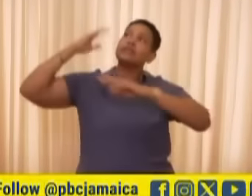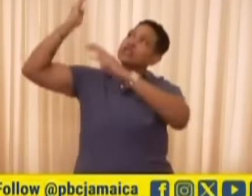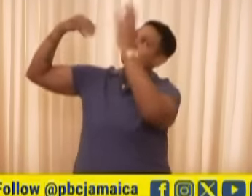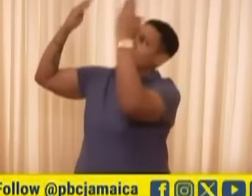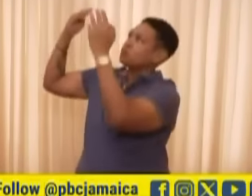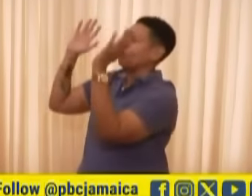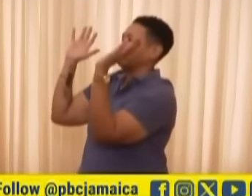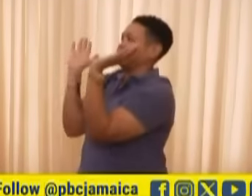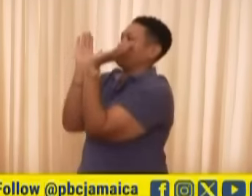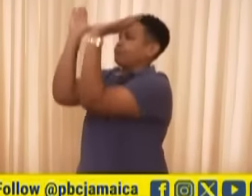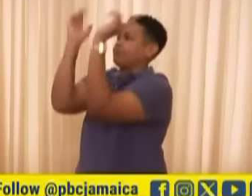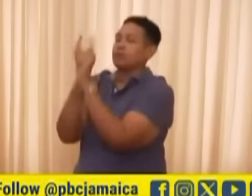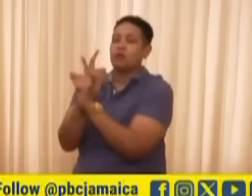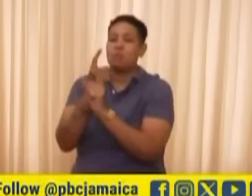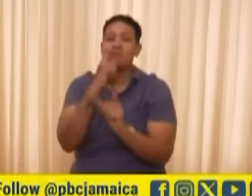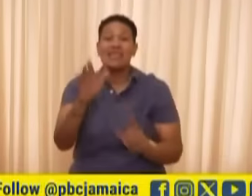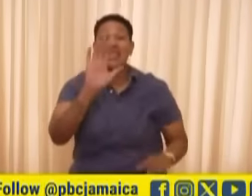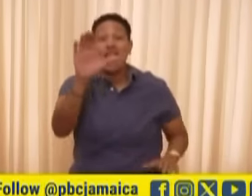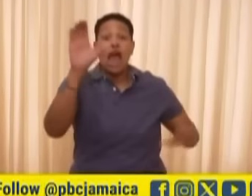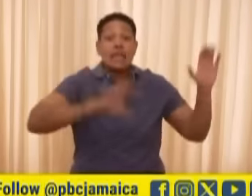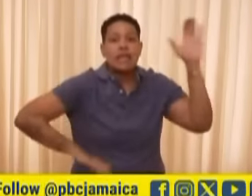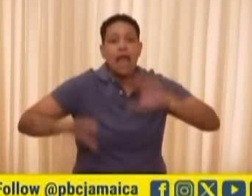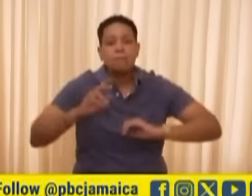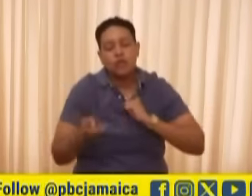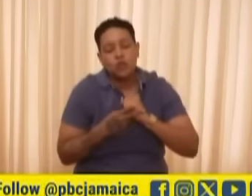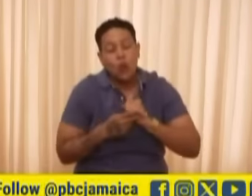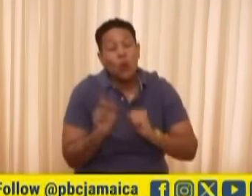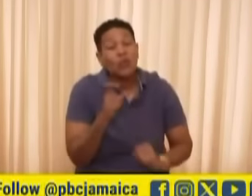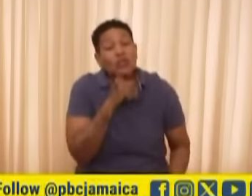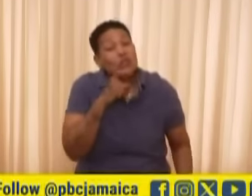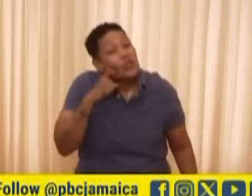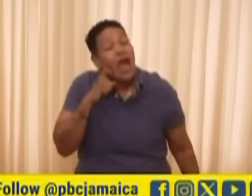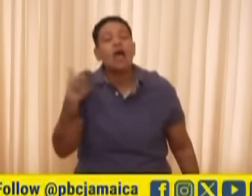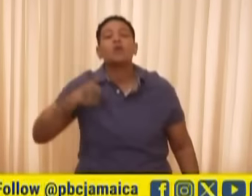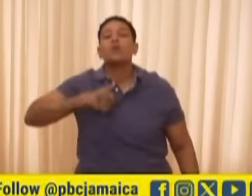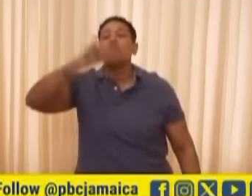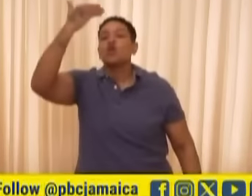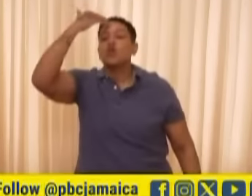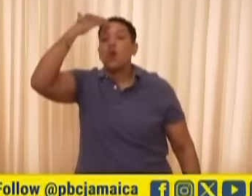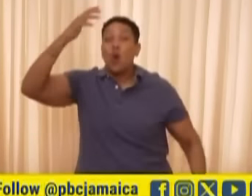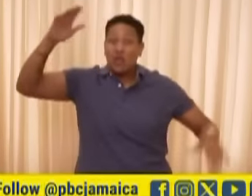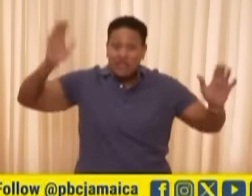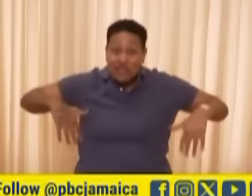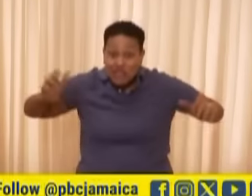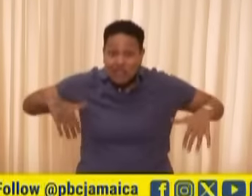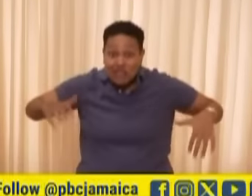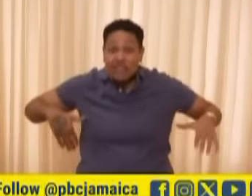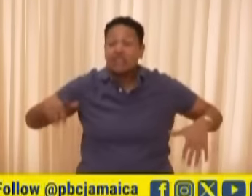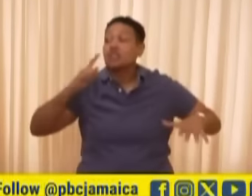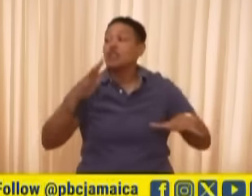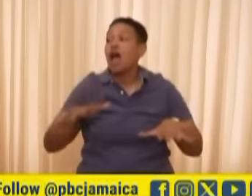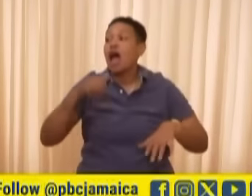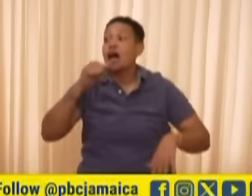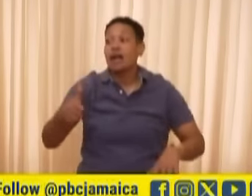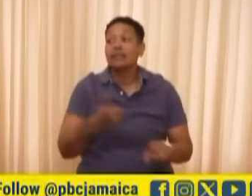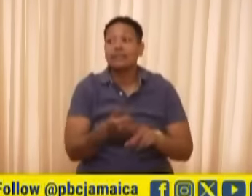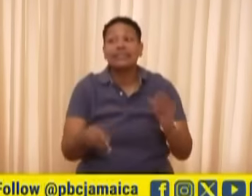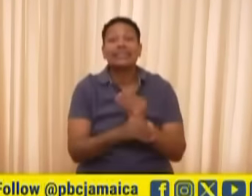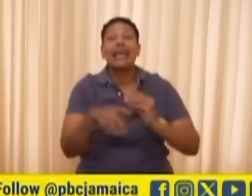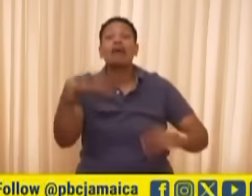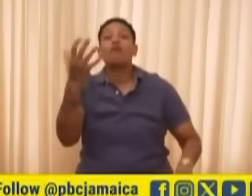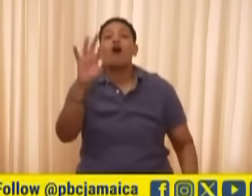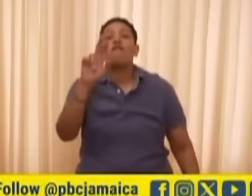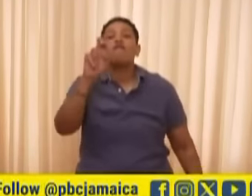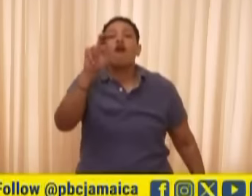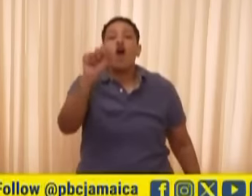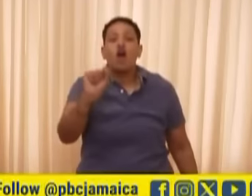plants, store your chemicals in a dry place. We know with a lot of rain comes the onset of fungus. You